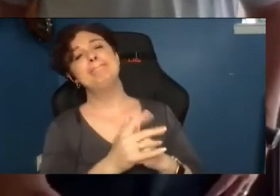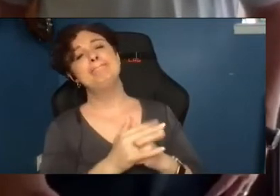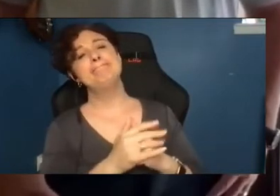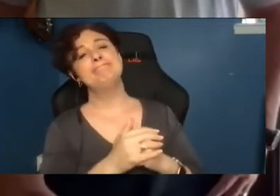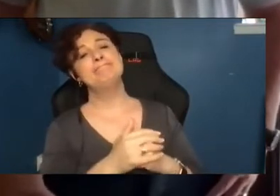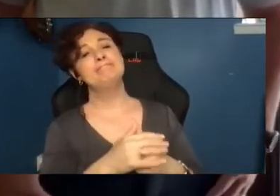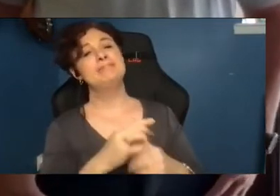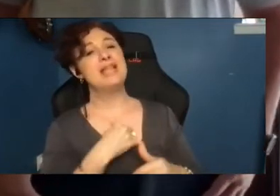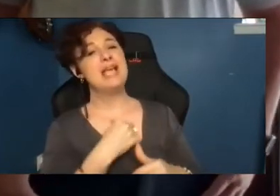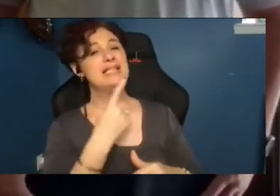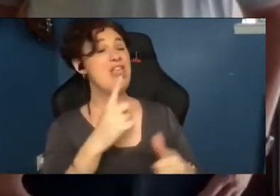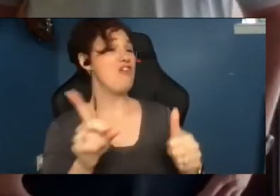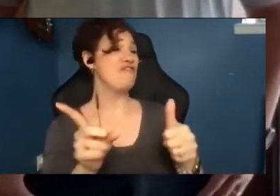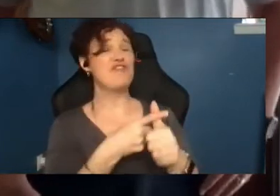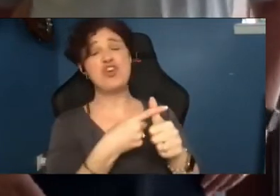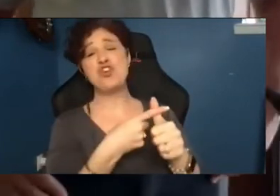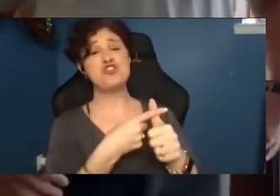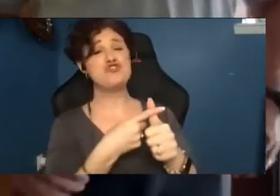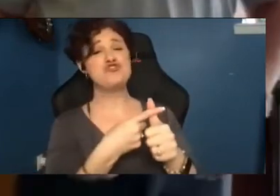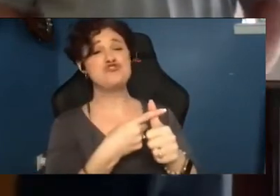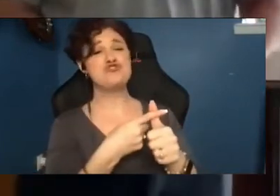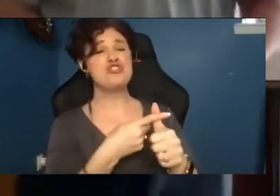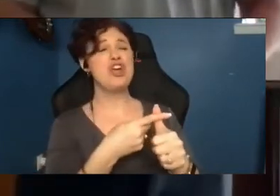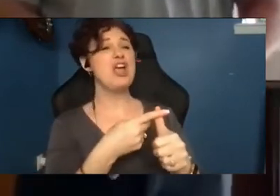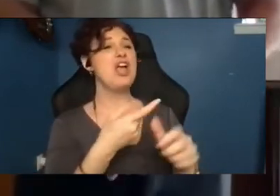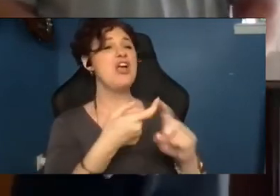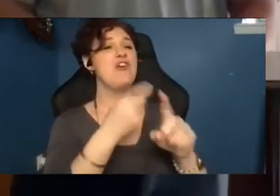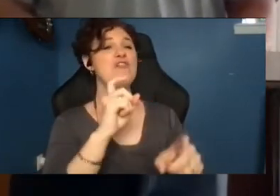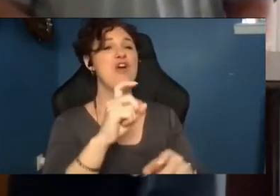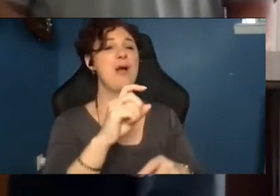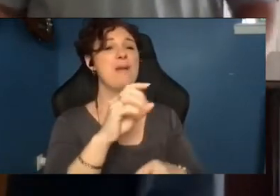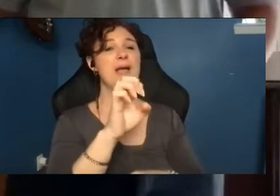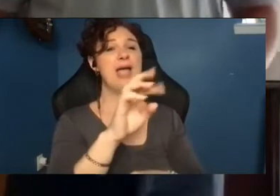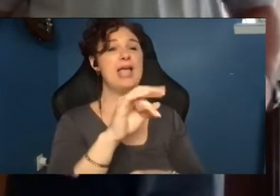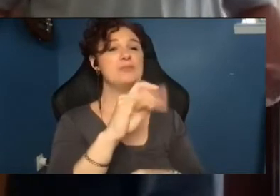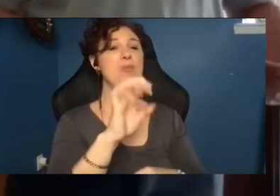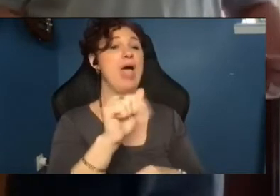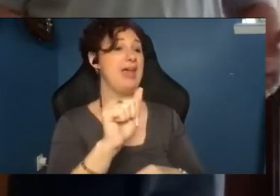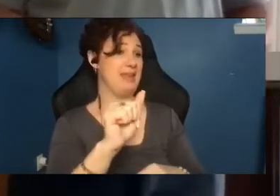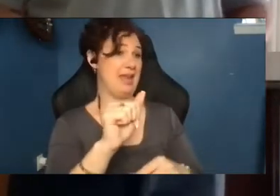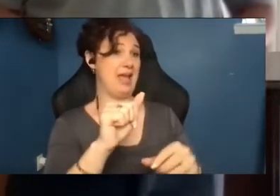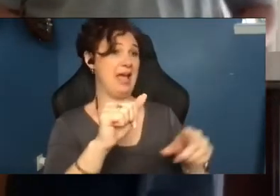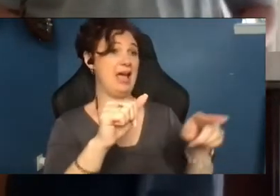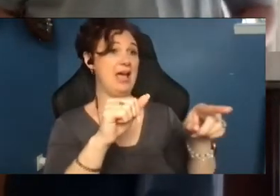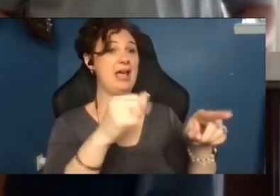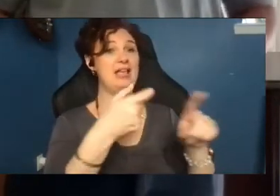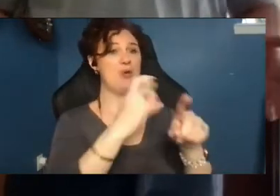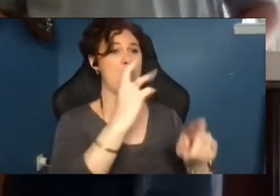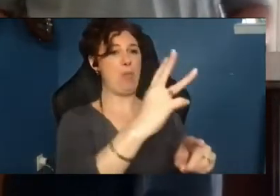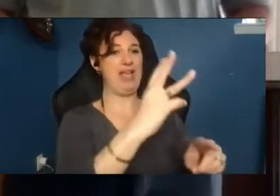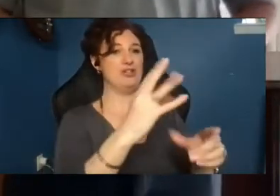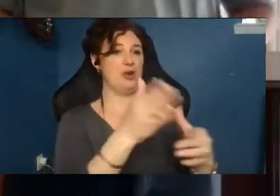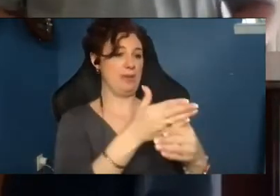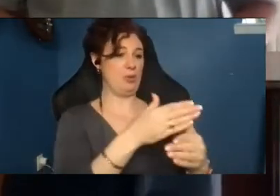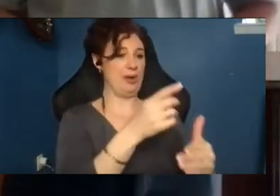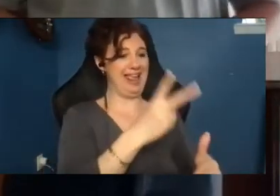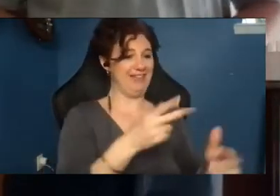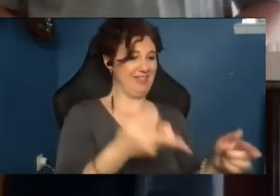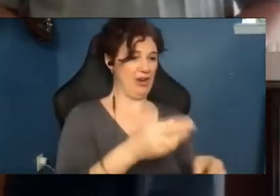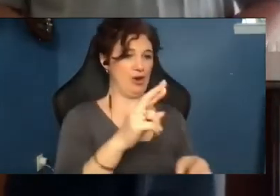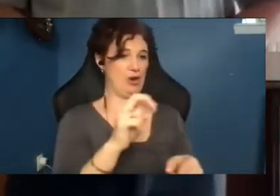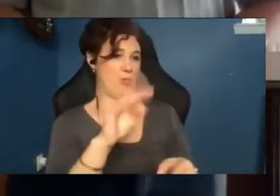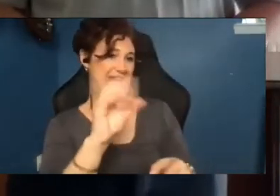I would have to say it's a first, and it's from Esmeralda County, which is far western Nevada, about halfway between here and